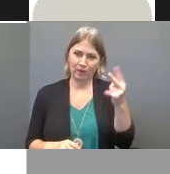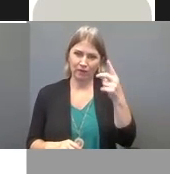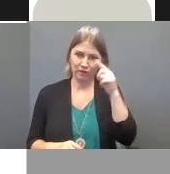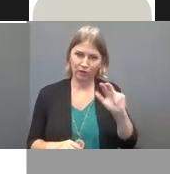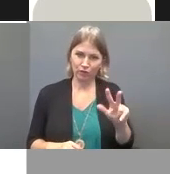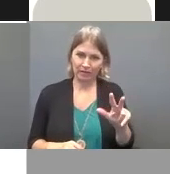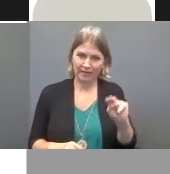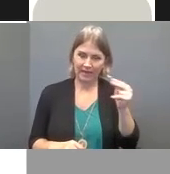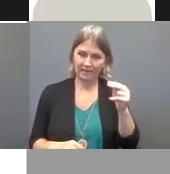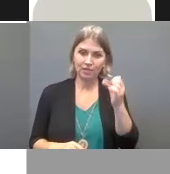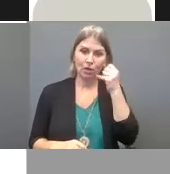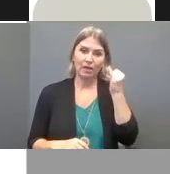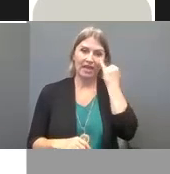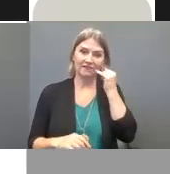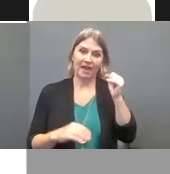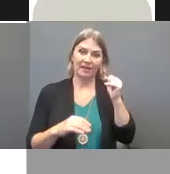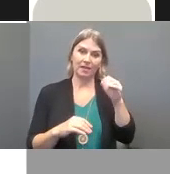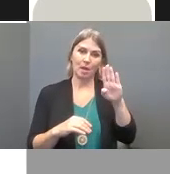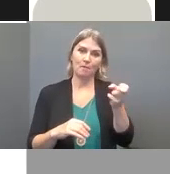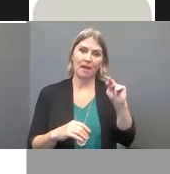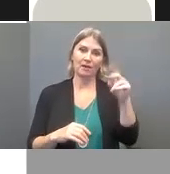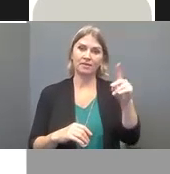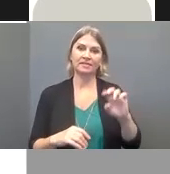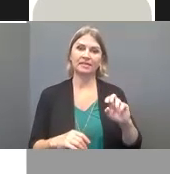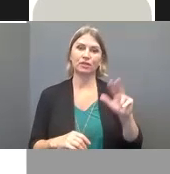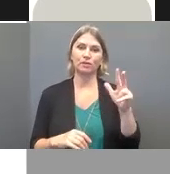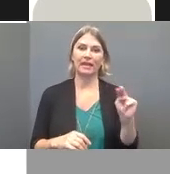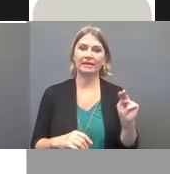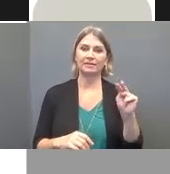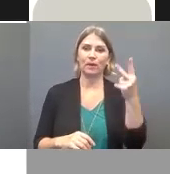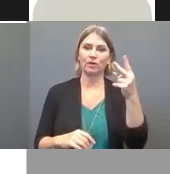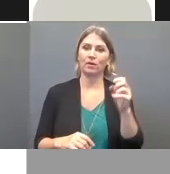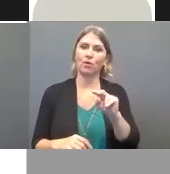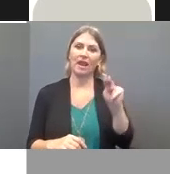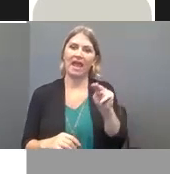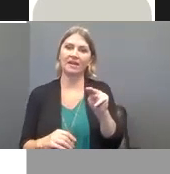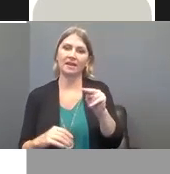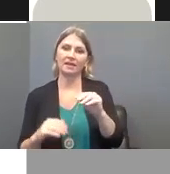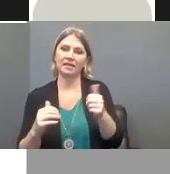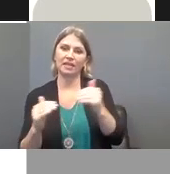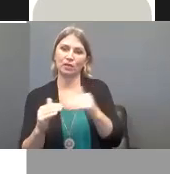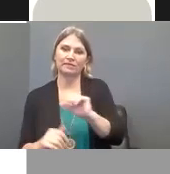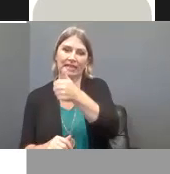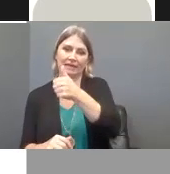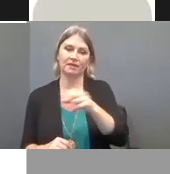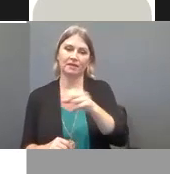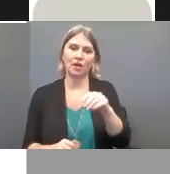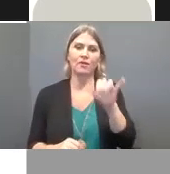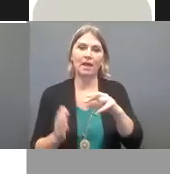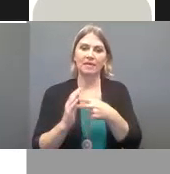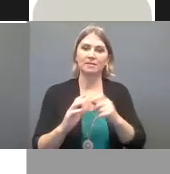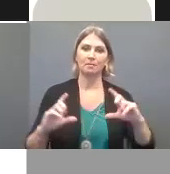our bound is n0 equals 10, then we can say that the upper bound is 3n squared. Again, basically means big O of n